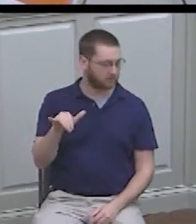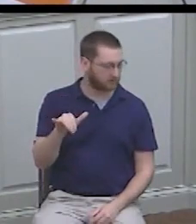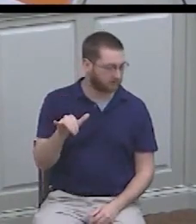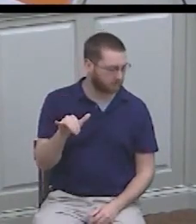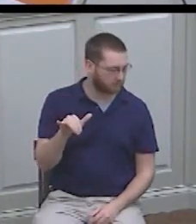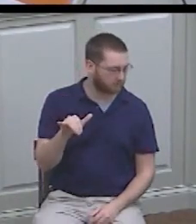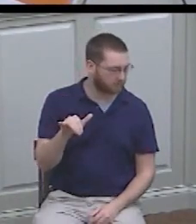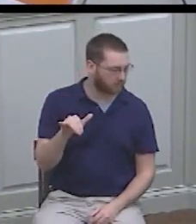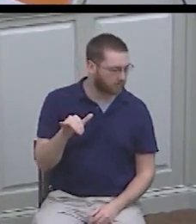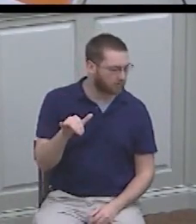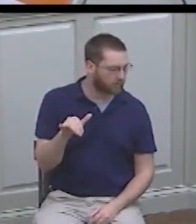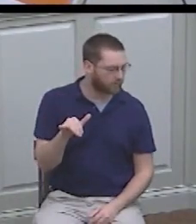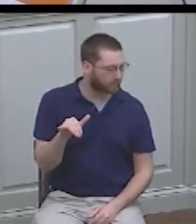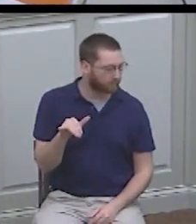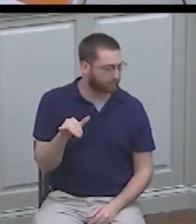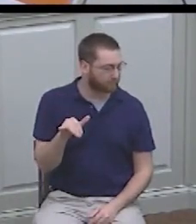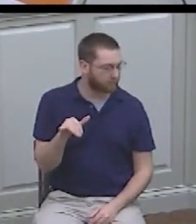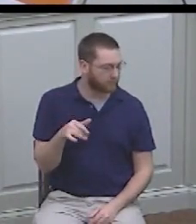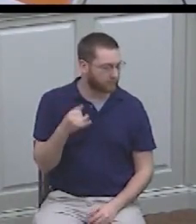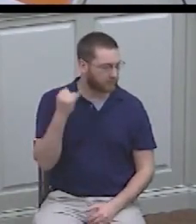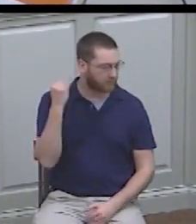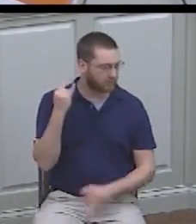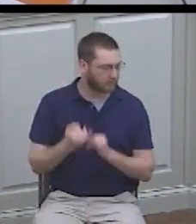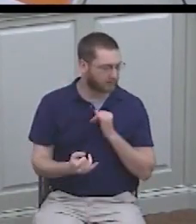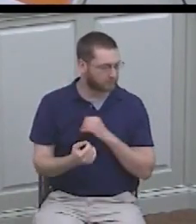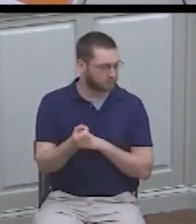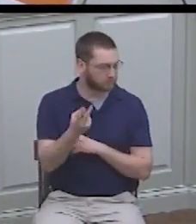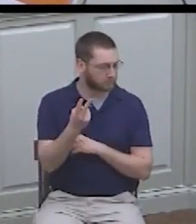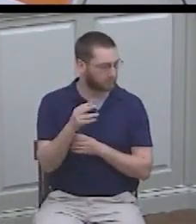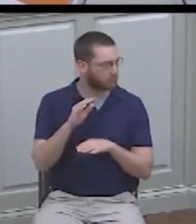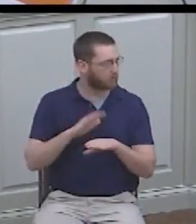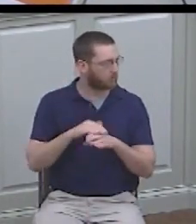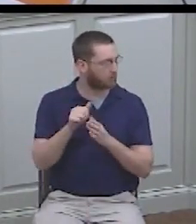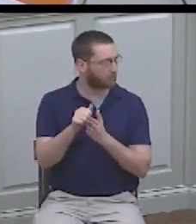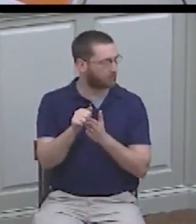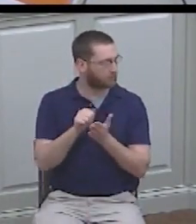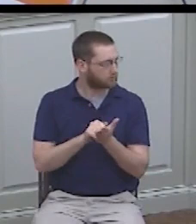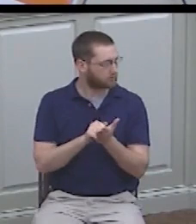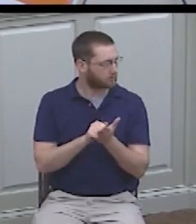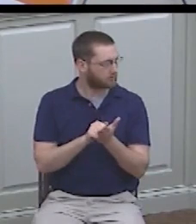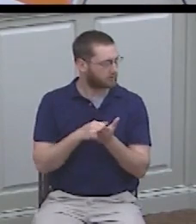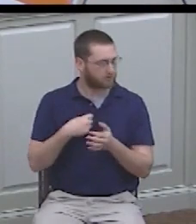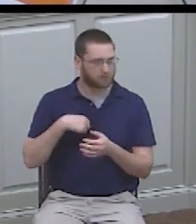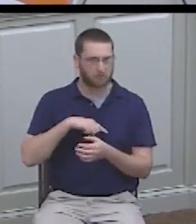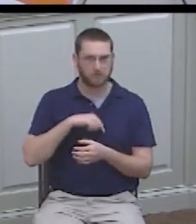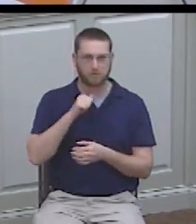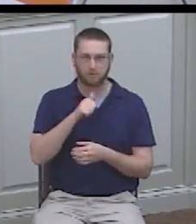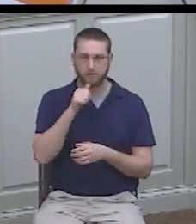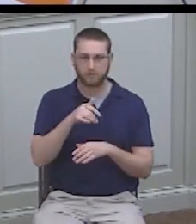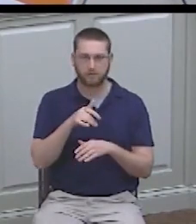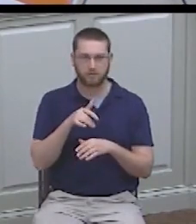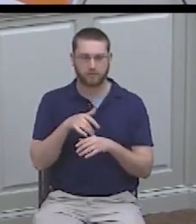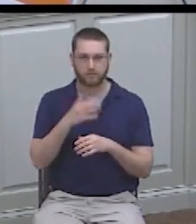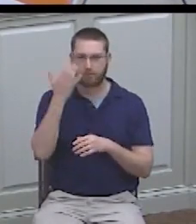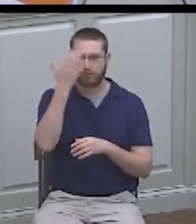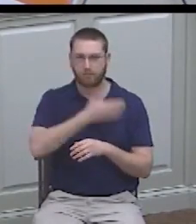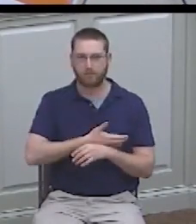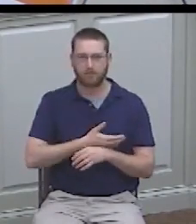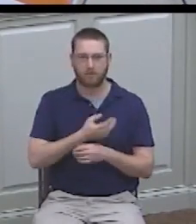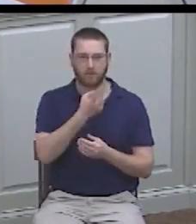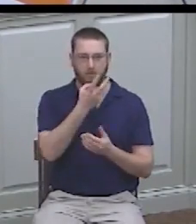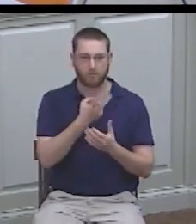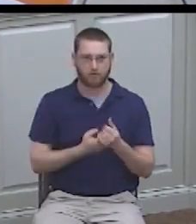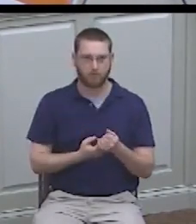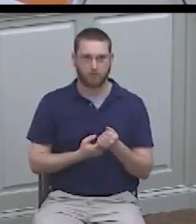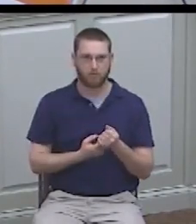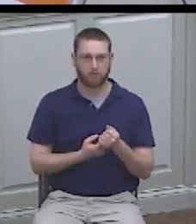I just want to point out the last two items on the agenda are, we shouldn't pass over the fact that those have been in each